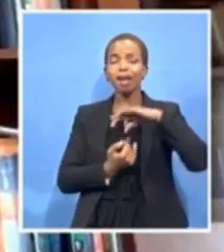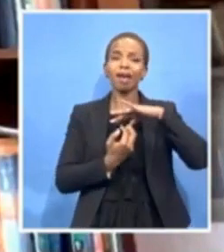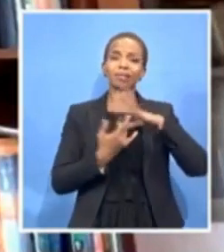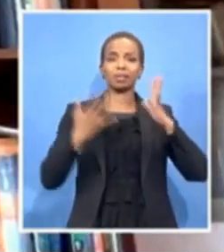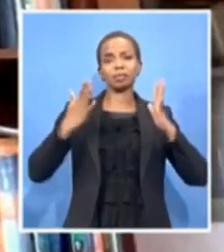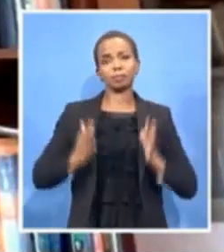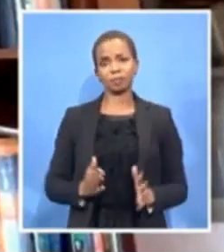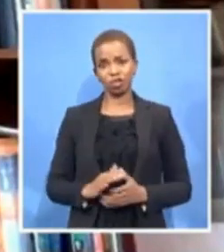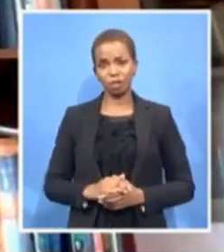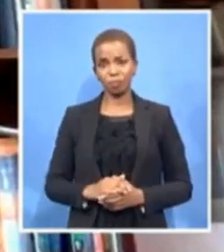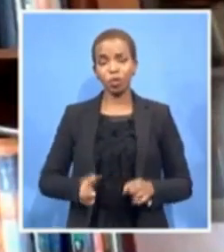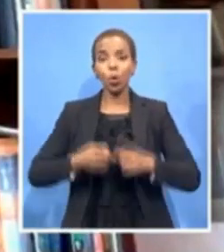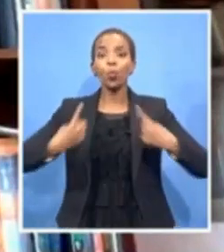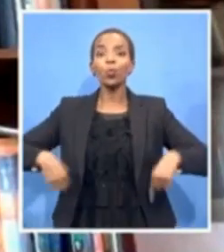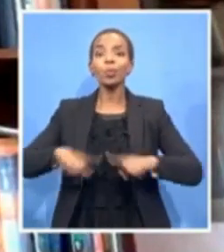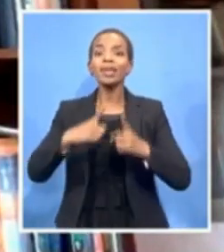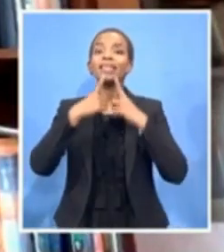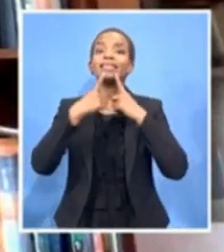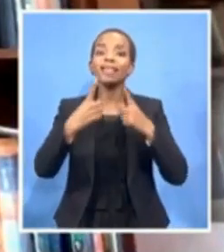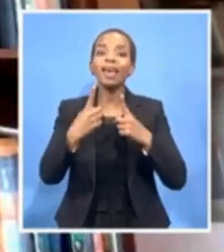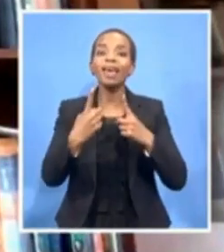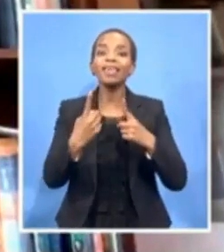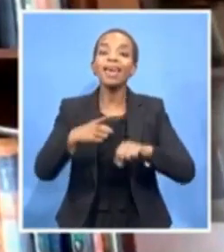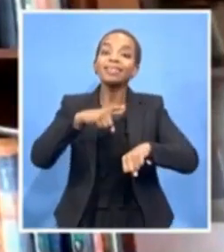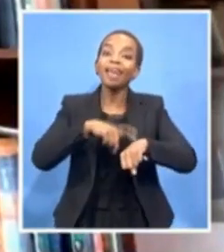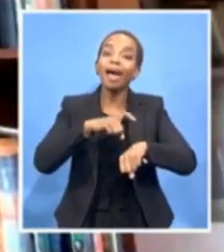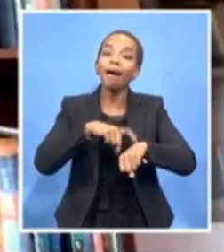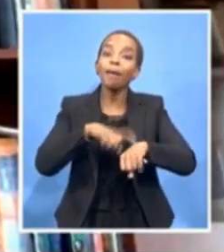now when Africa must begin to rethink.